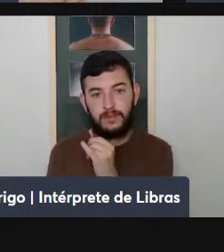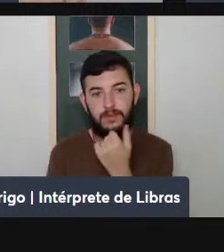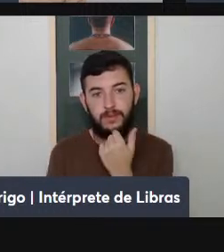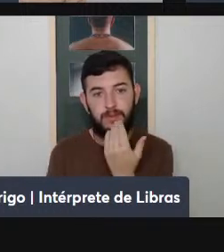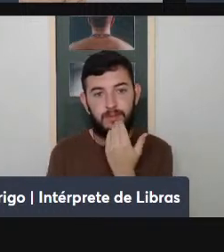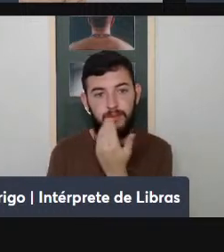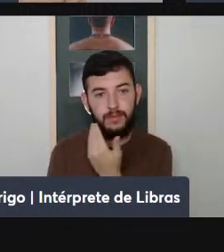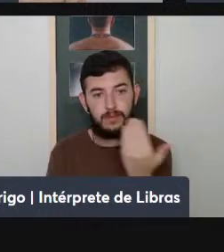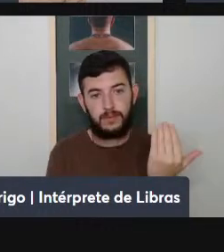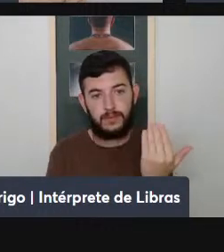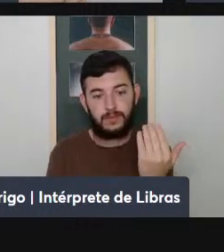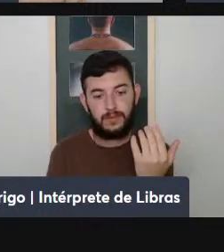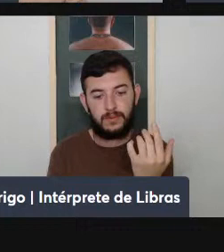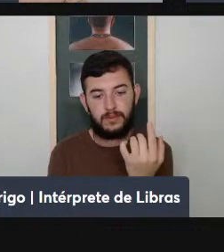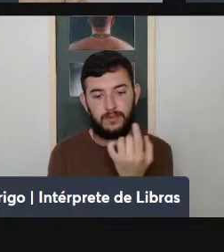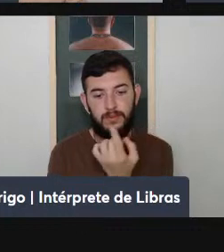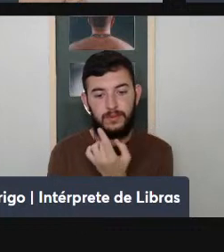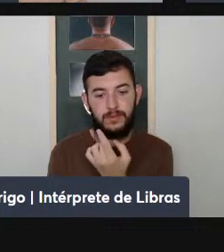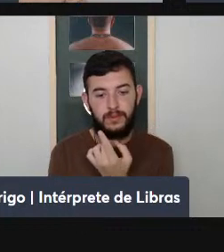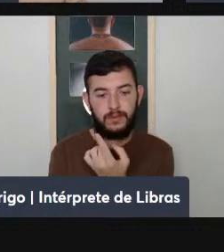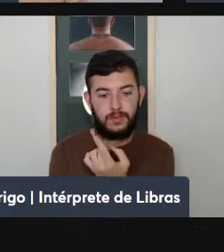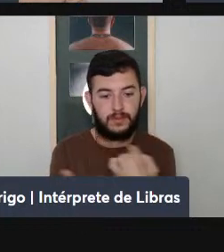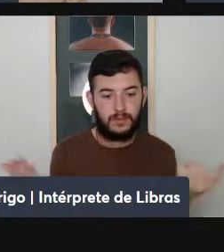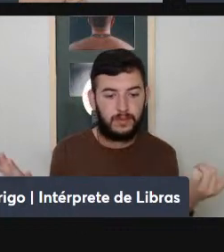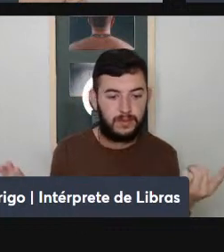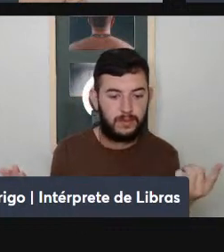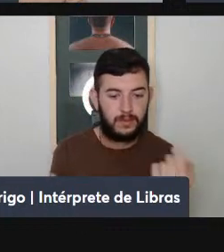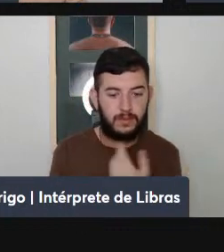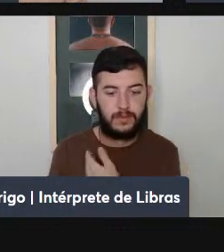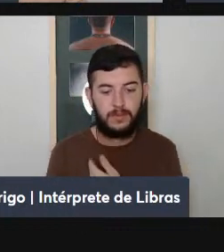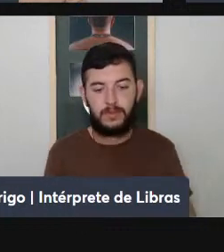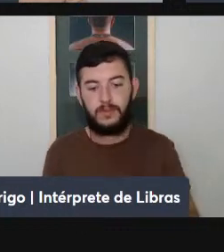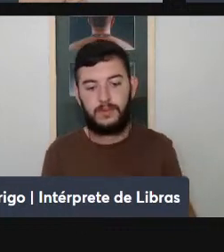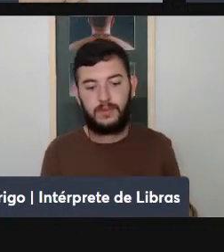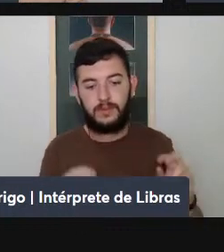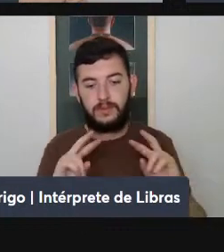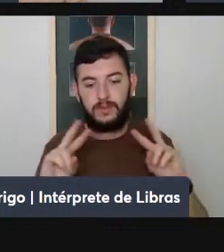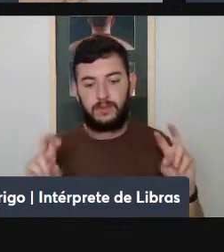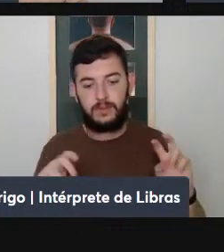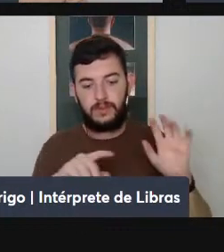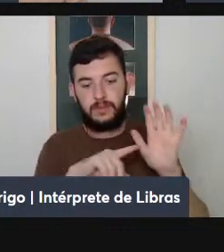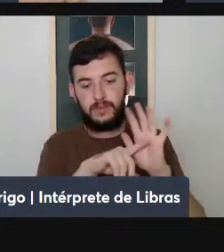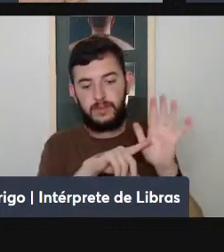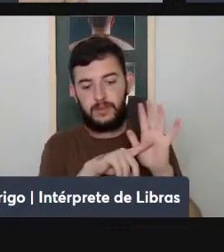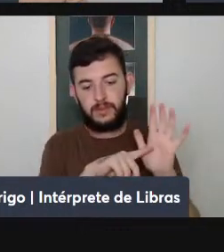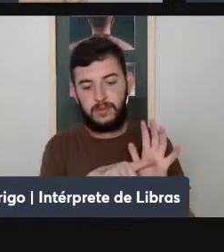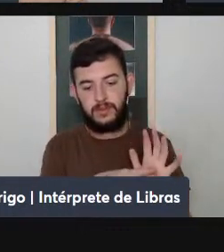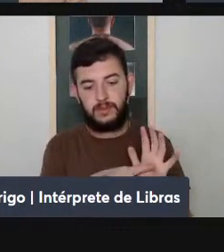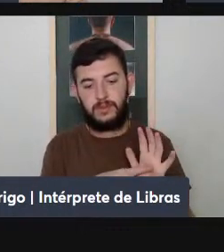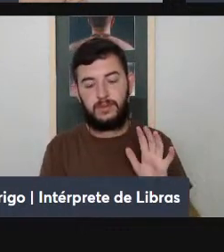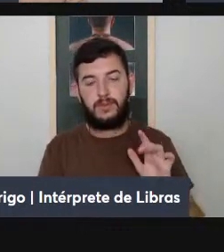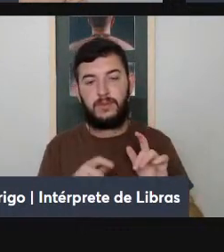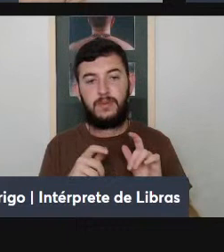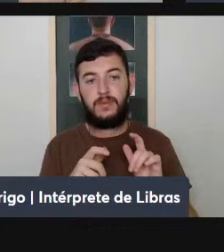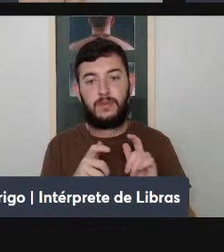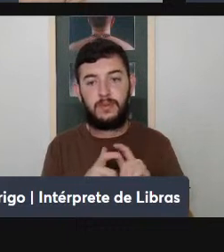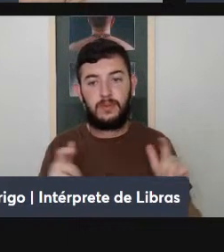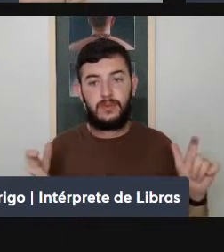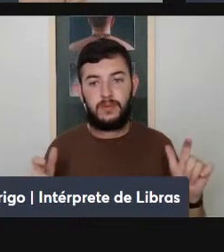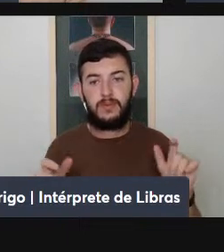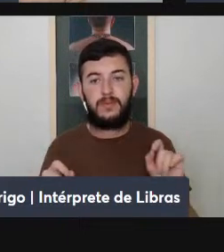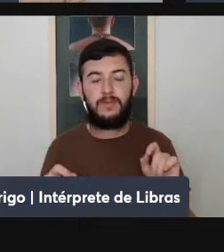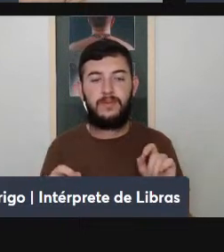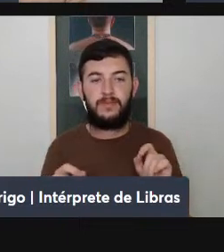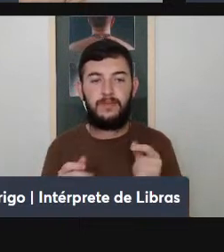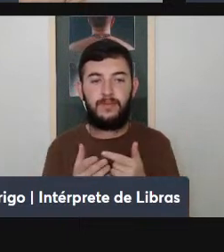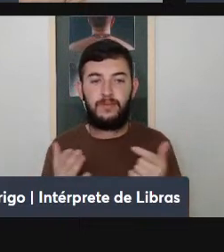uma declaração pública, né, sobre a pesquisa, muitas vezes jornalistas esperam que